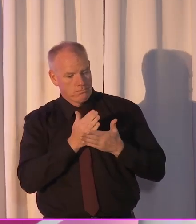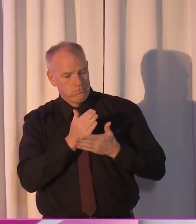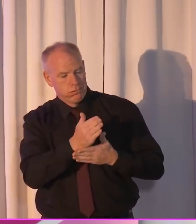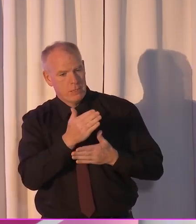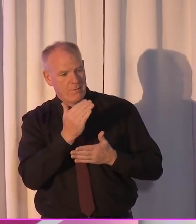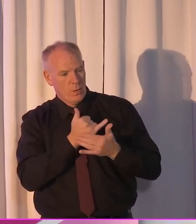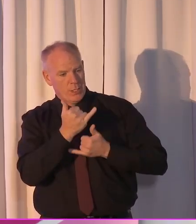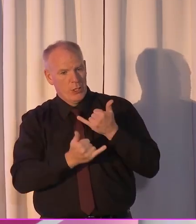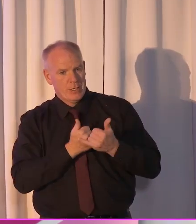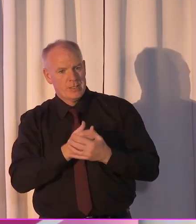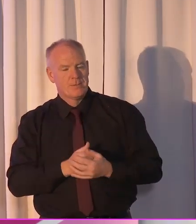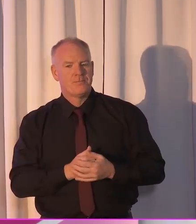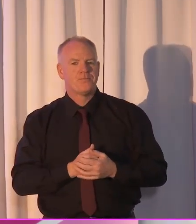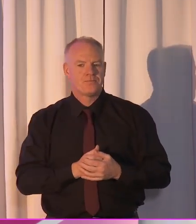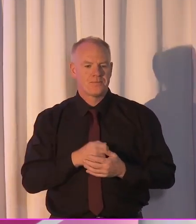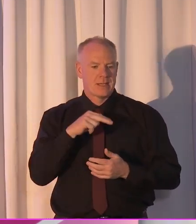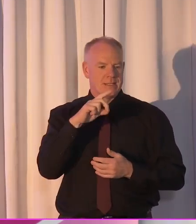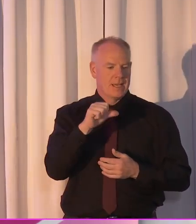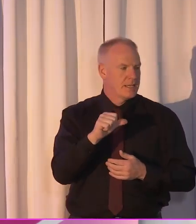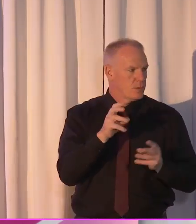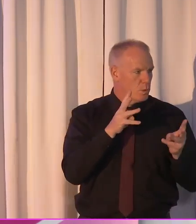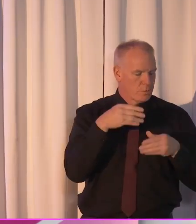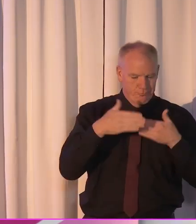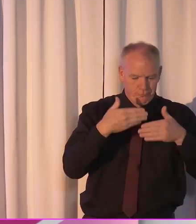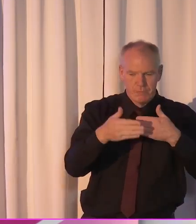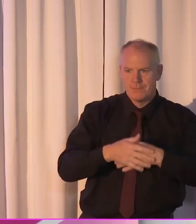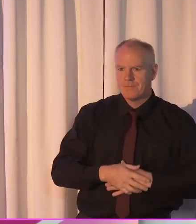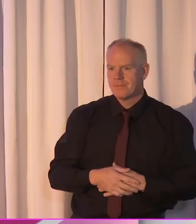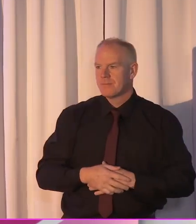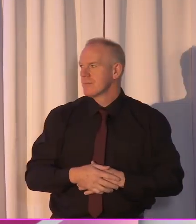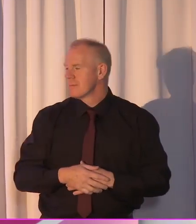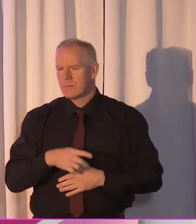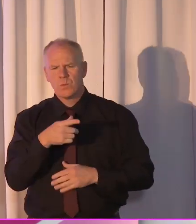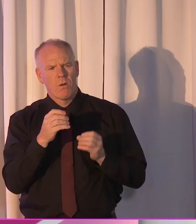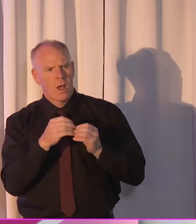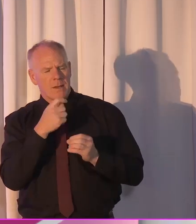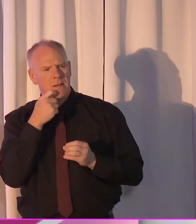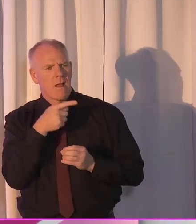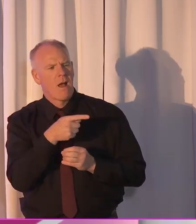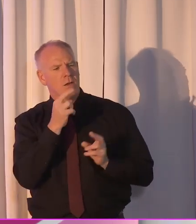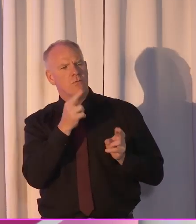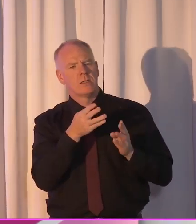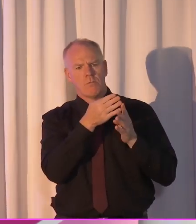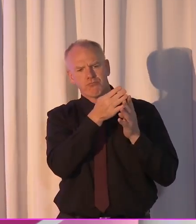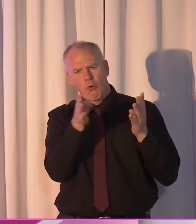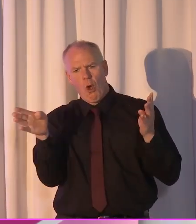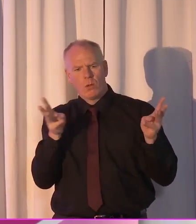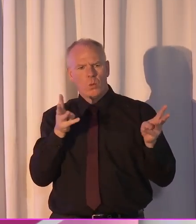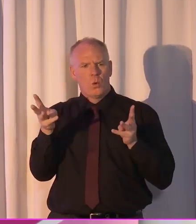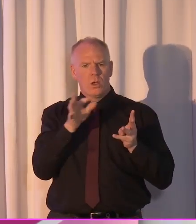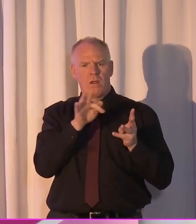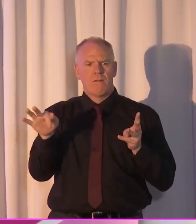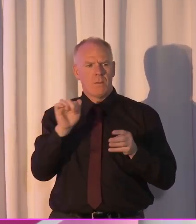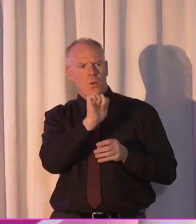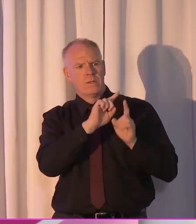last number of years for the NDA's work. And in your remarks, you really highlighted the wide range of work being undertaken by